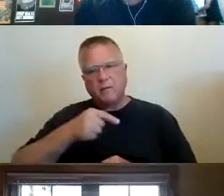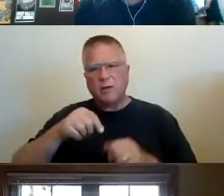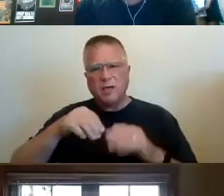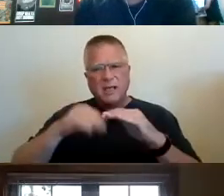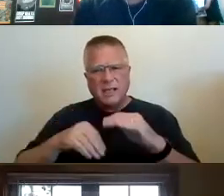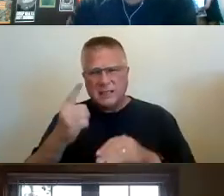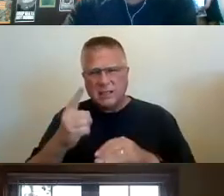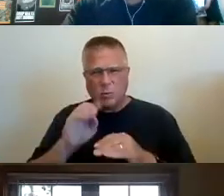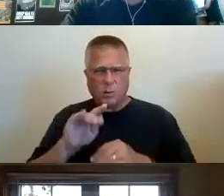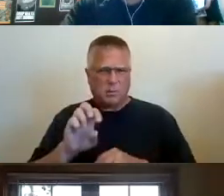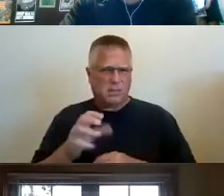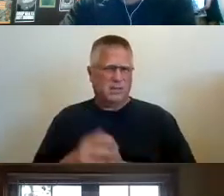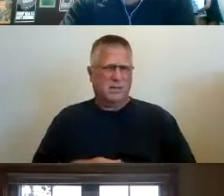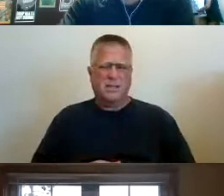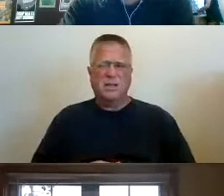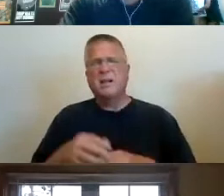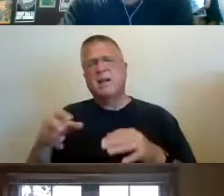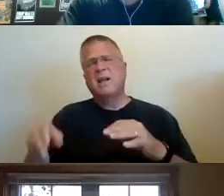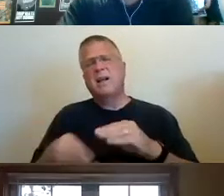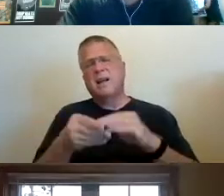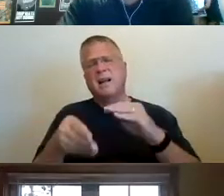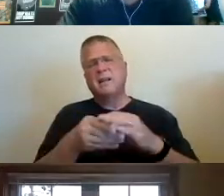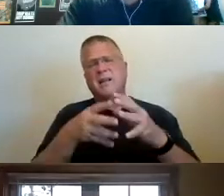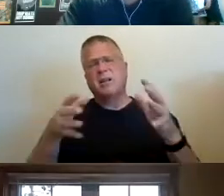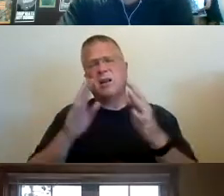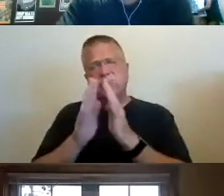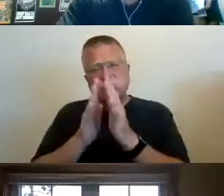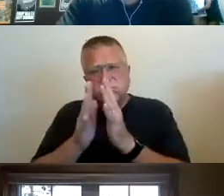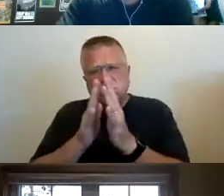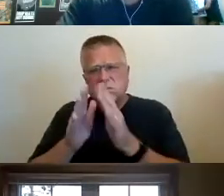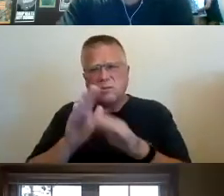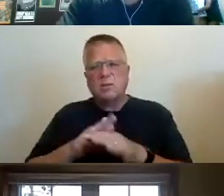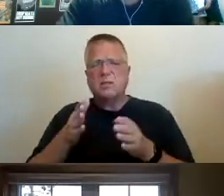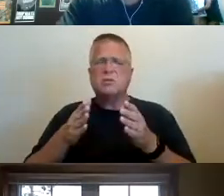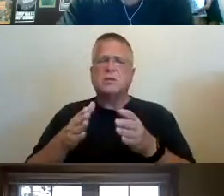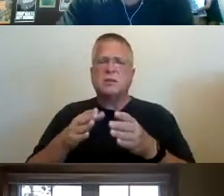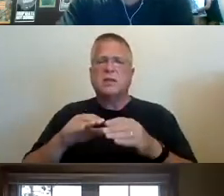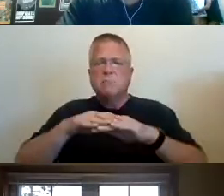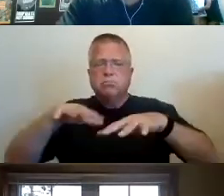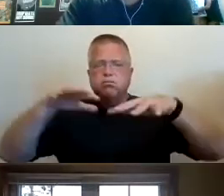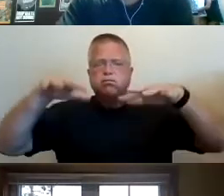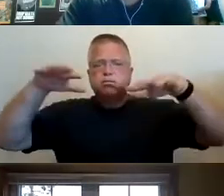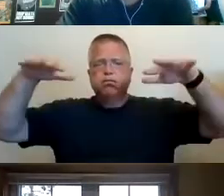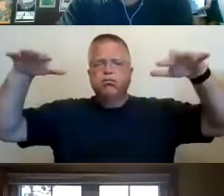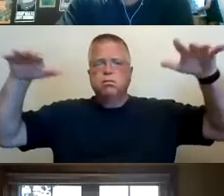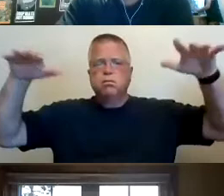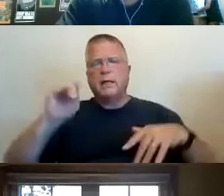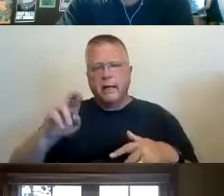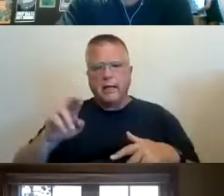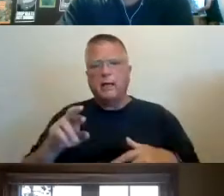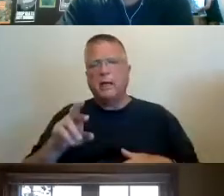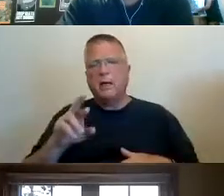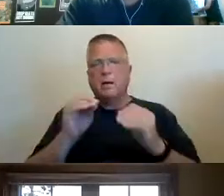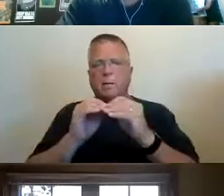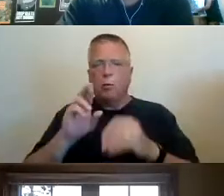mile. That adds a lot of traffic onto our neighborhood streets. It adds a lot of emissions to our air. It adds a lot of risk and danger to